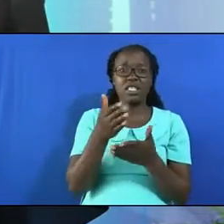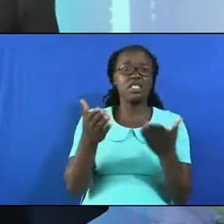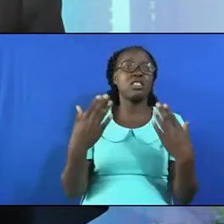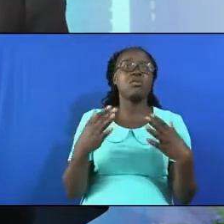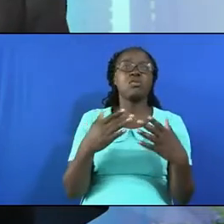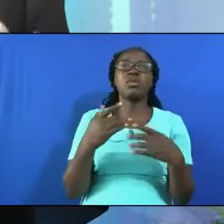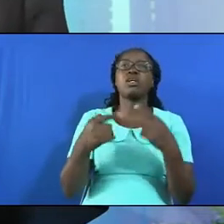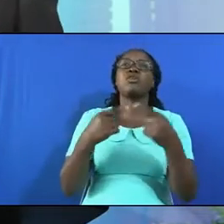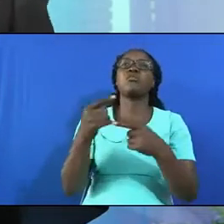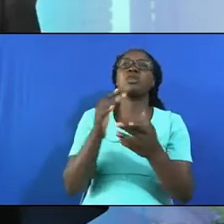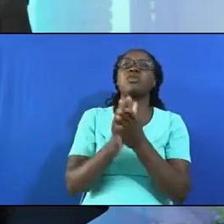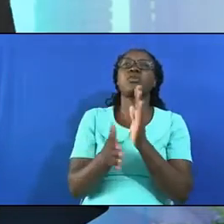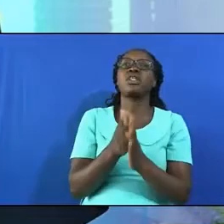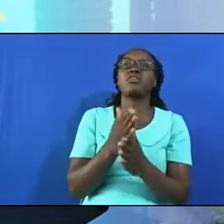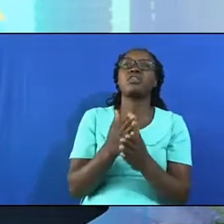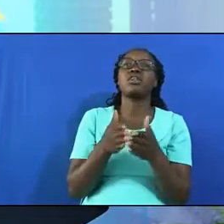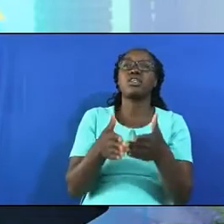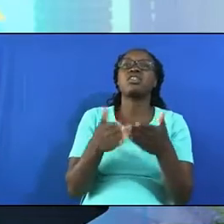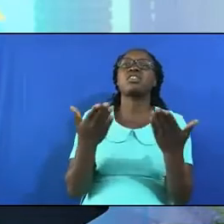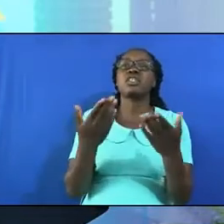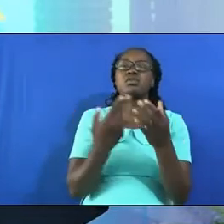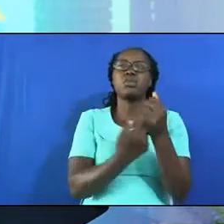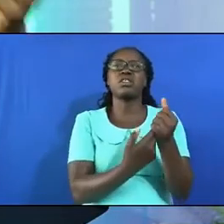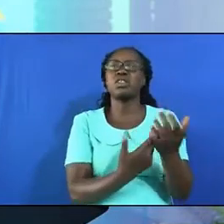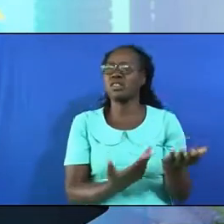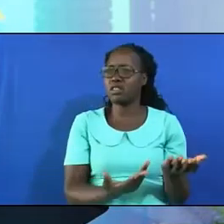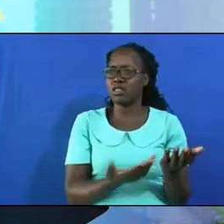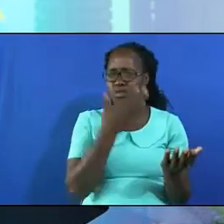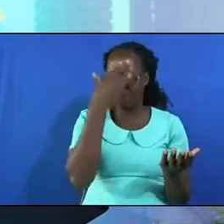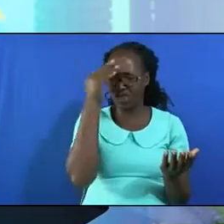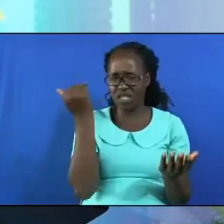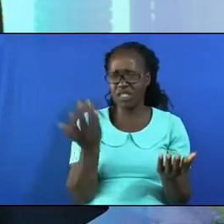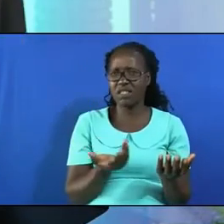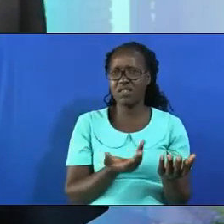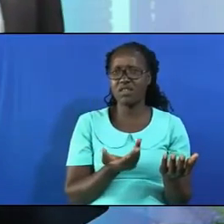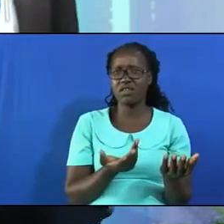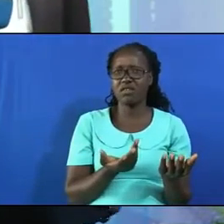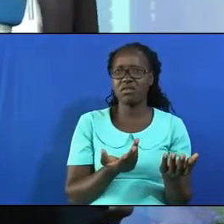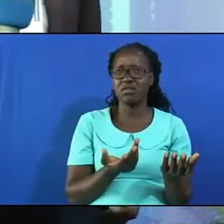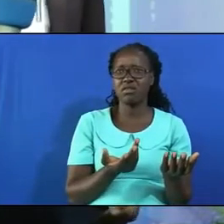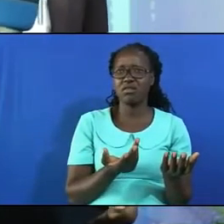people can operate without sex partners. We forget.